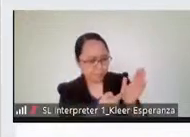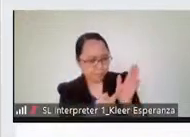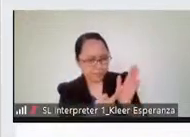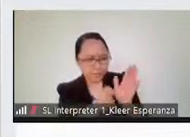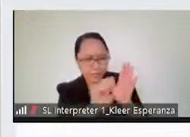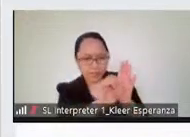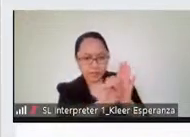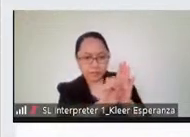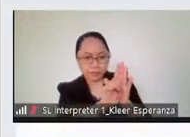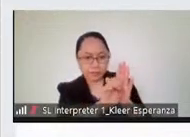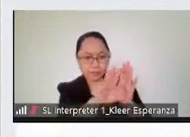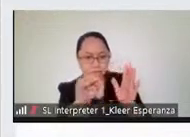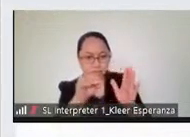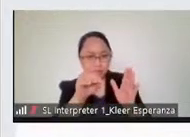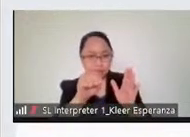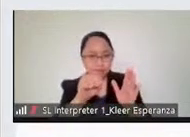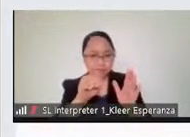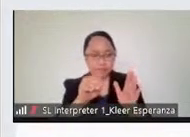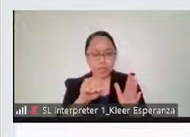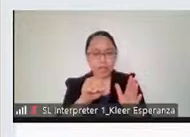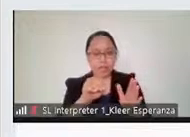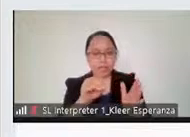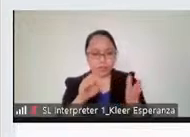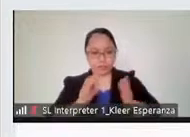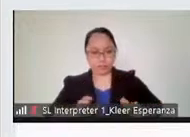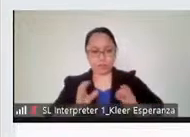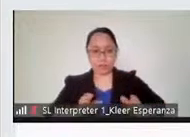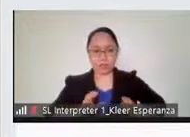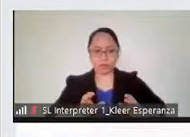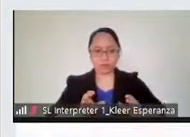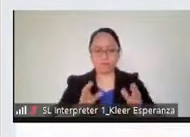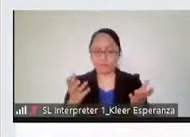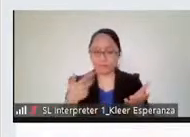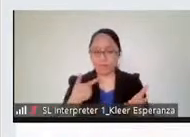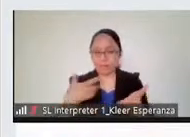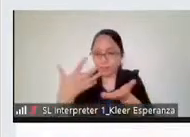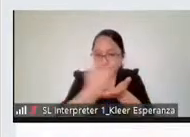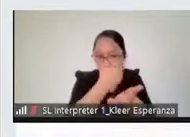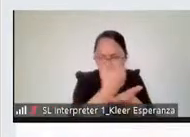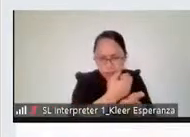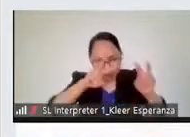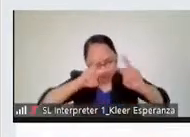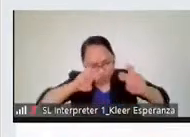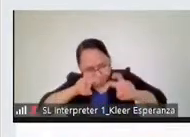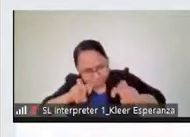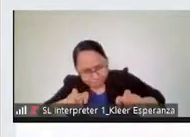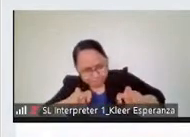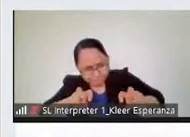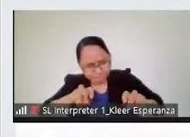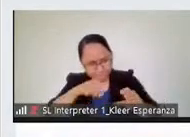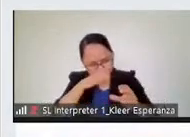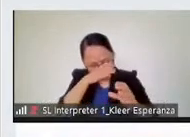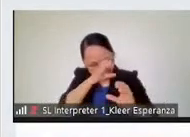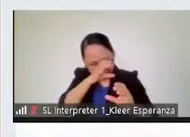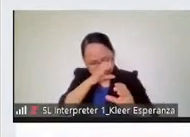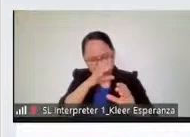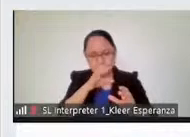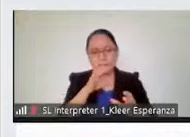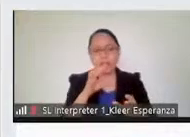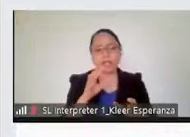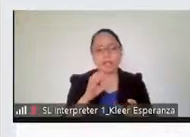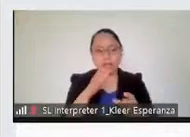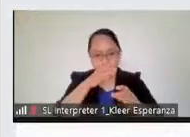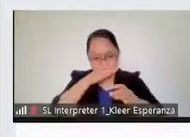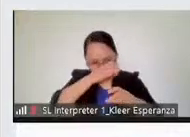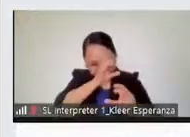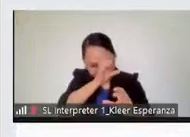in the digital examination of the textiles, but the collected loose fibers will be examined under the scan and electron microscope of the National